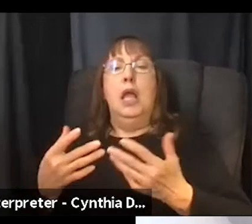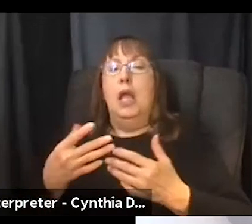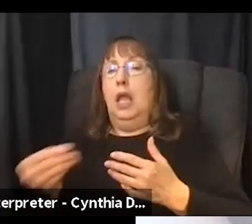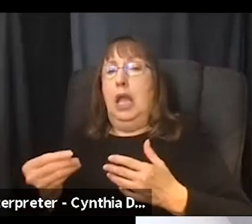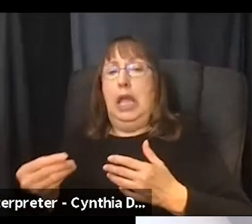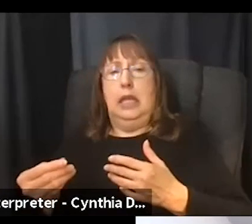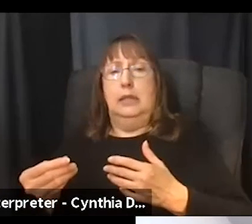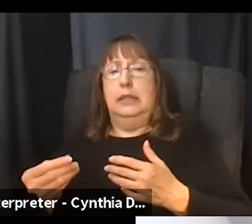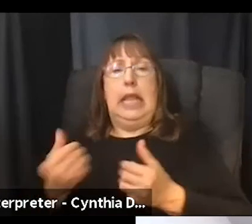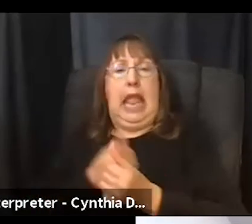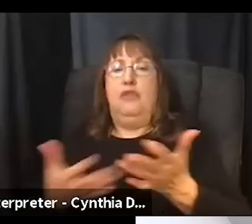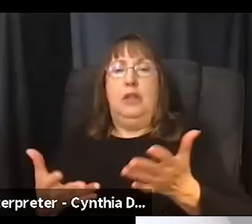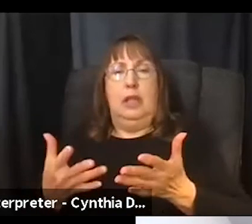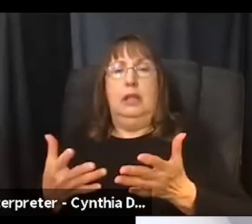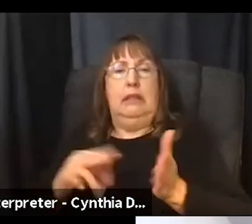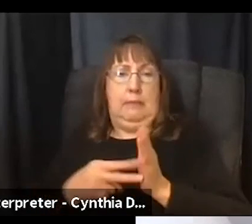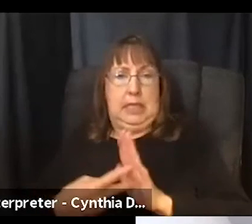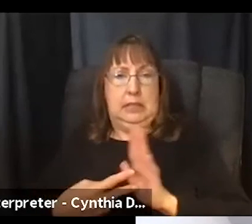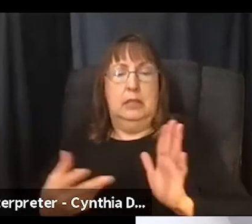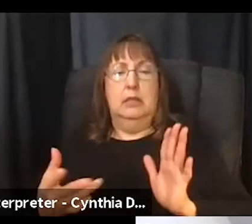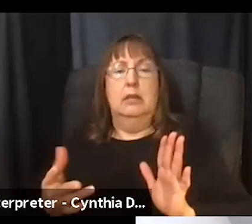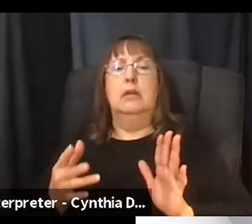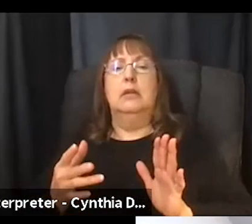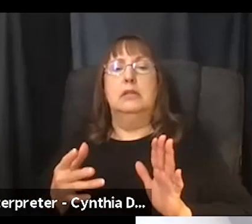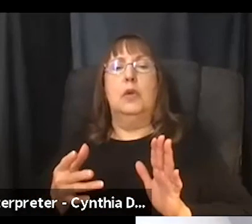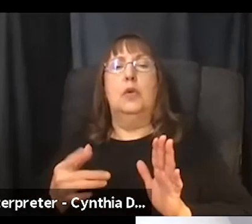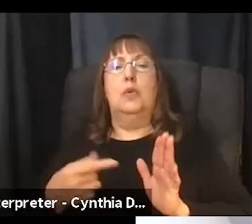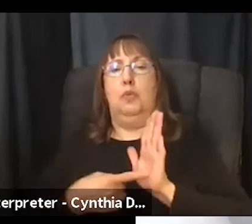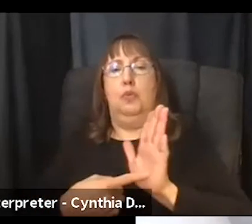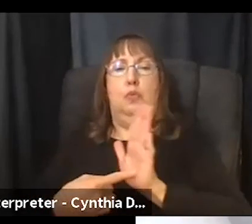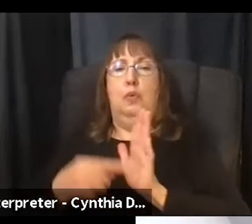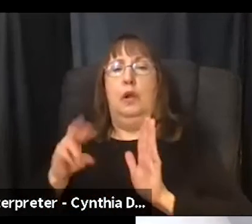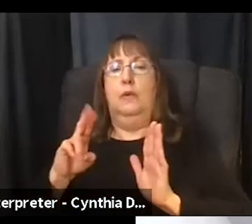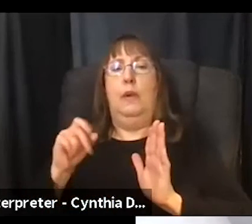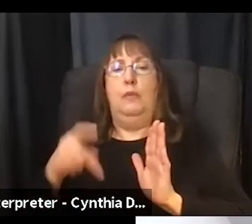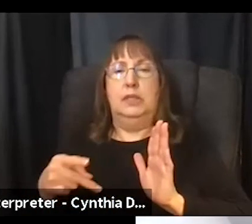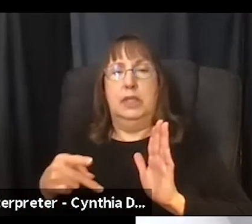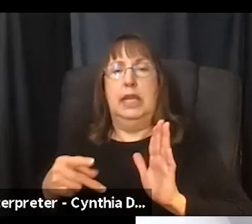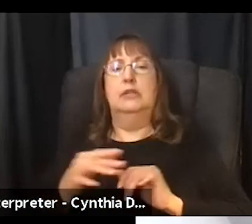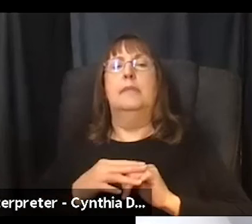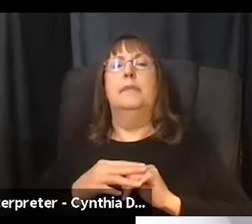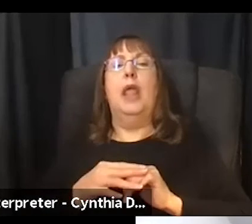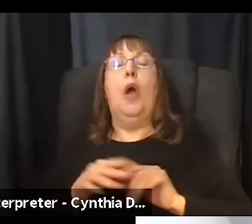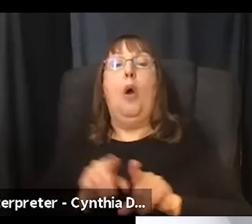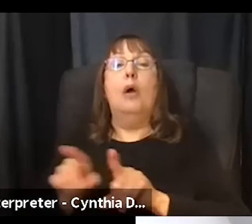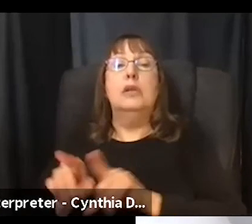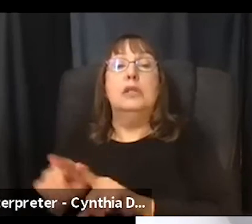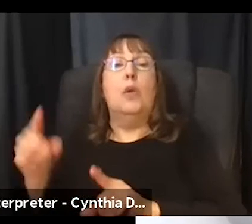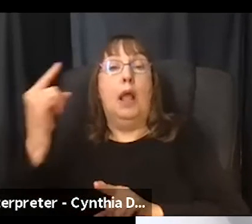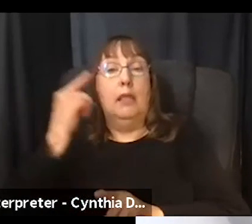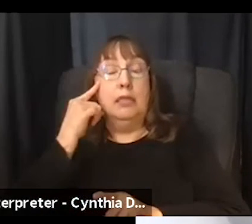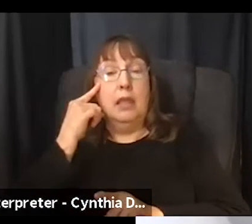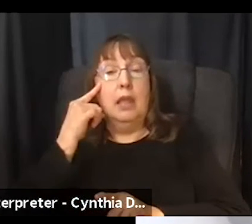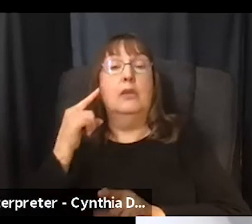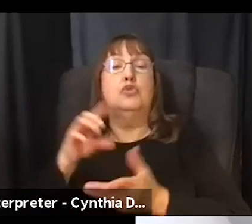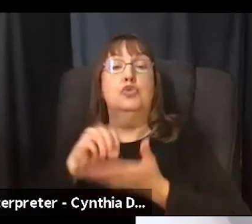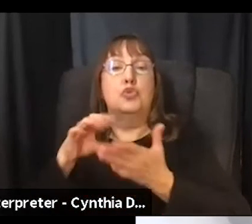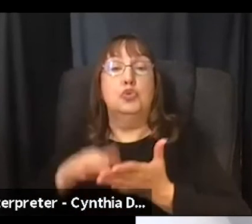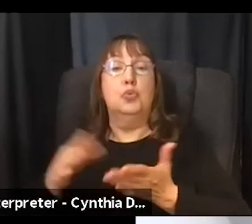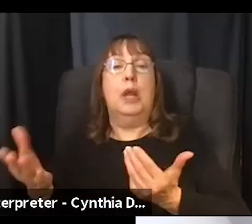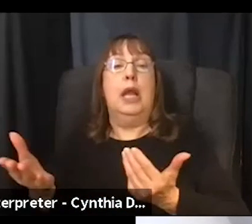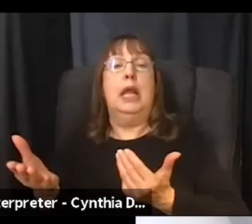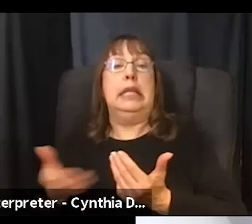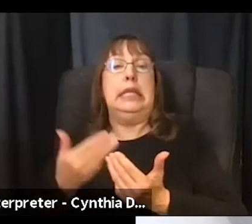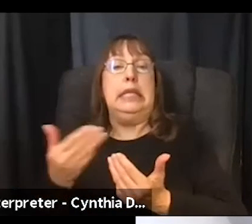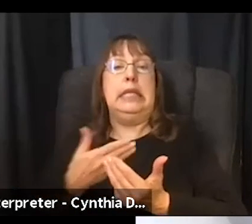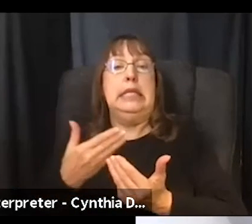everything that comes with that, right? So representation. I think they're also looking for ease of navigation, both on the